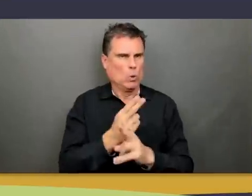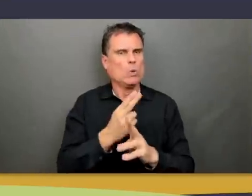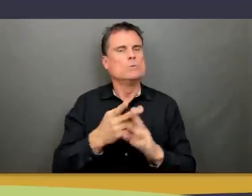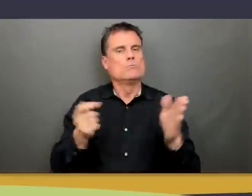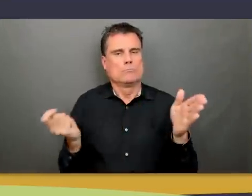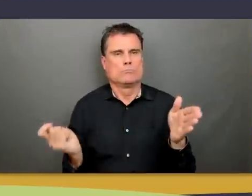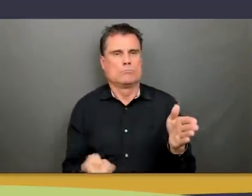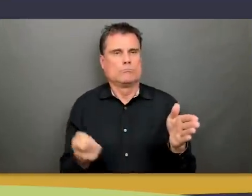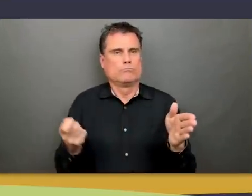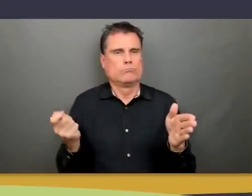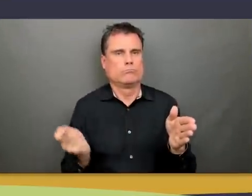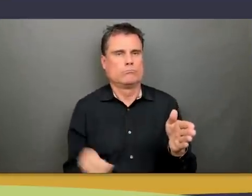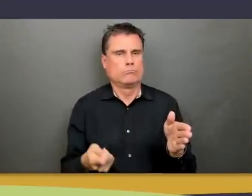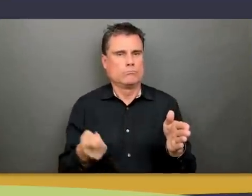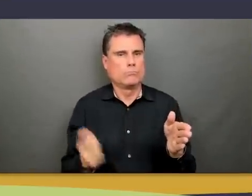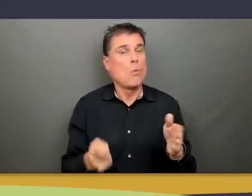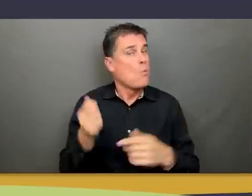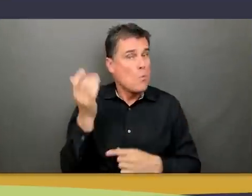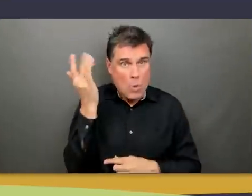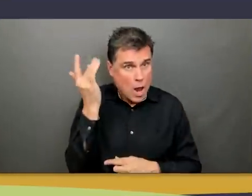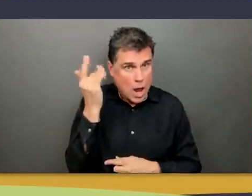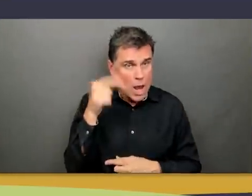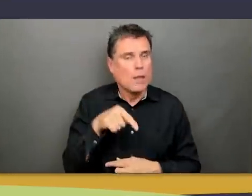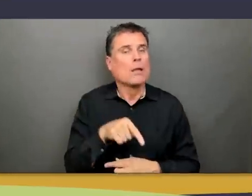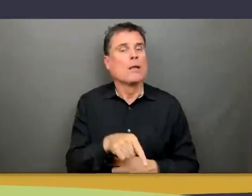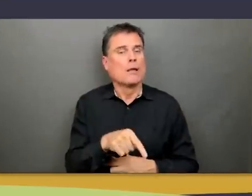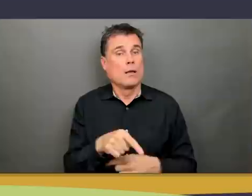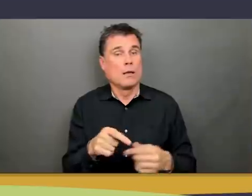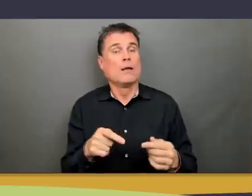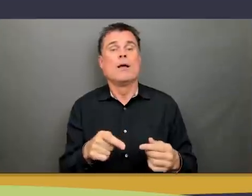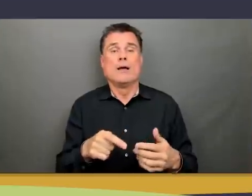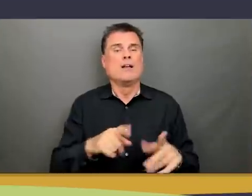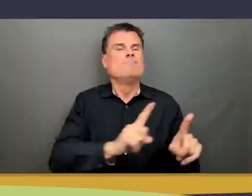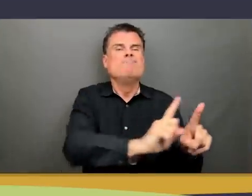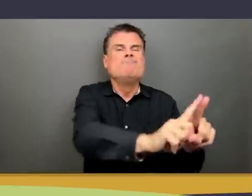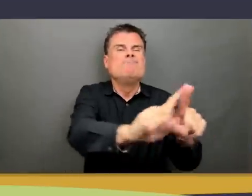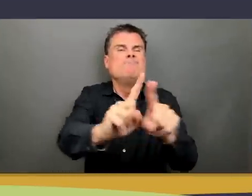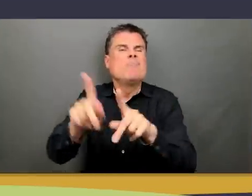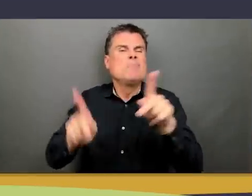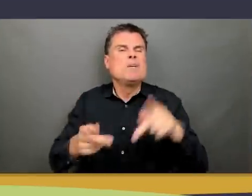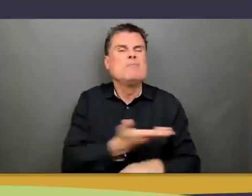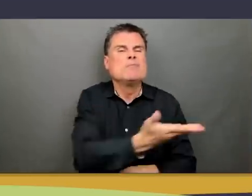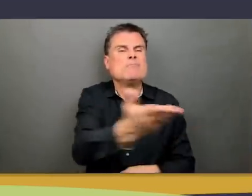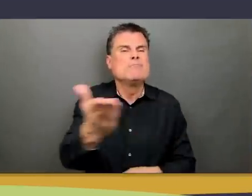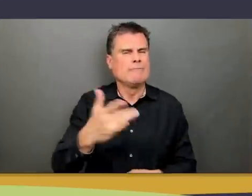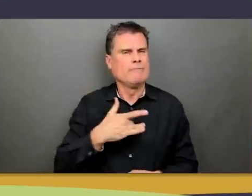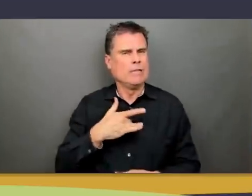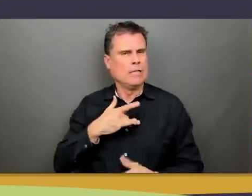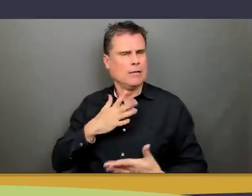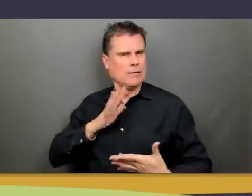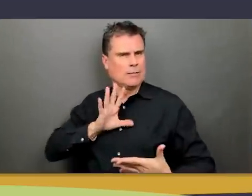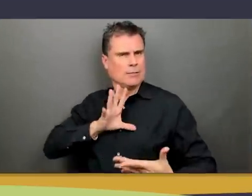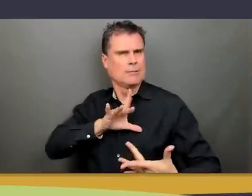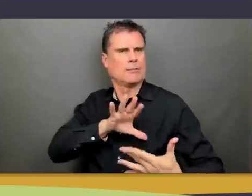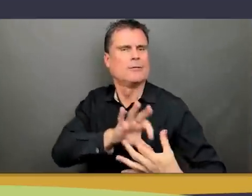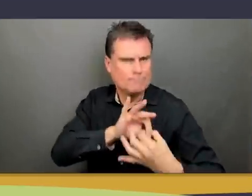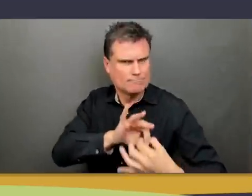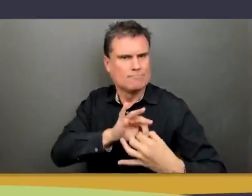around the world. And he says, you remember when you're 9 months being created in your mom's womb, what did you hear? Your